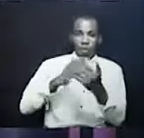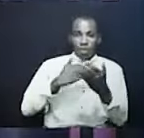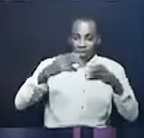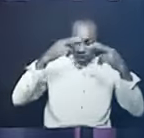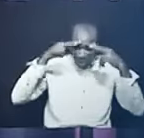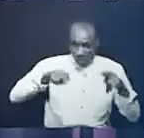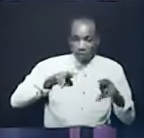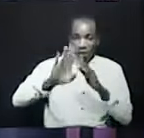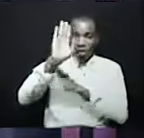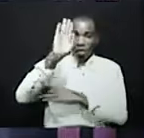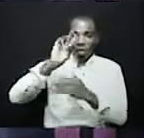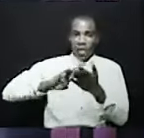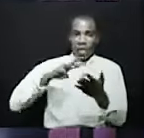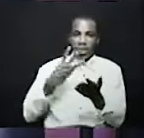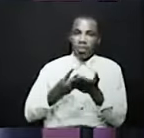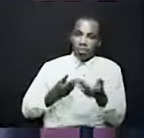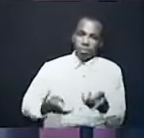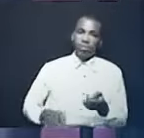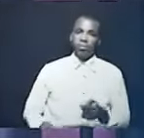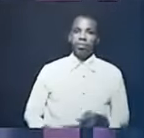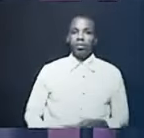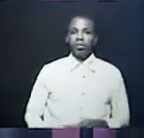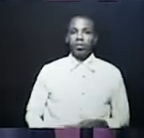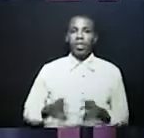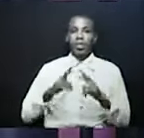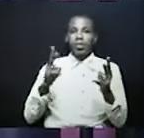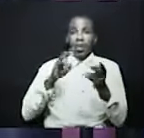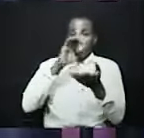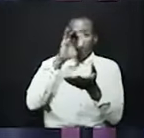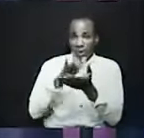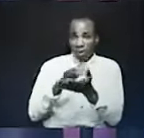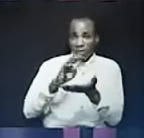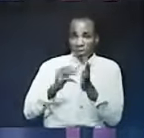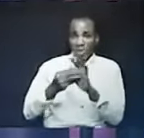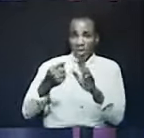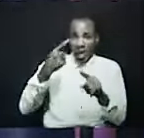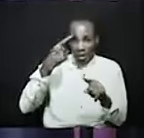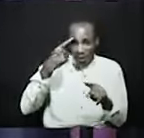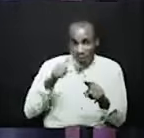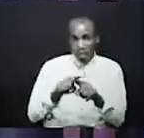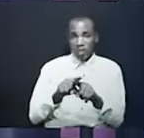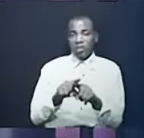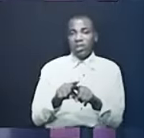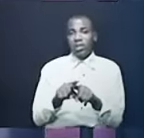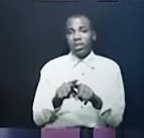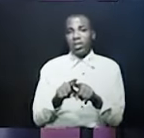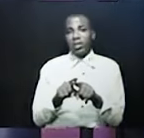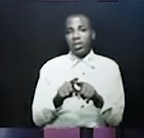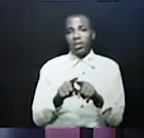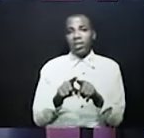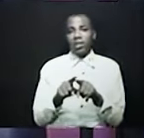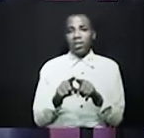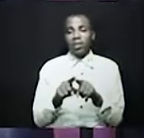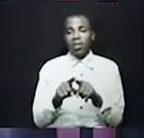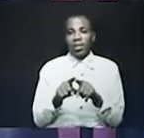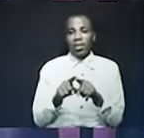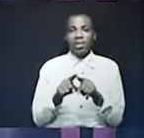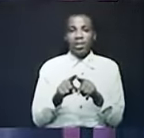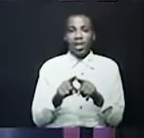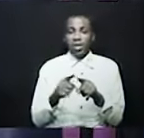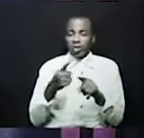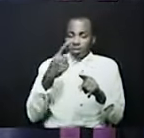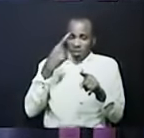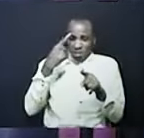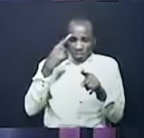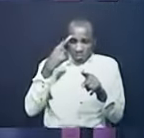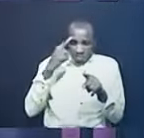Now, so marriage is a covenant. A covenant which is defined